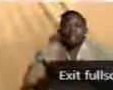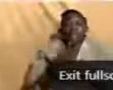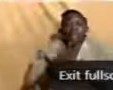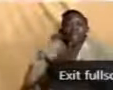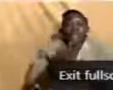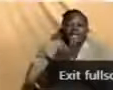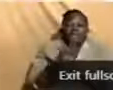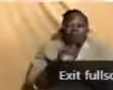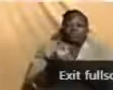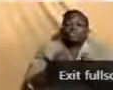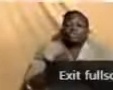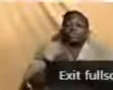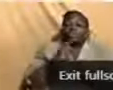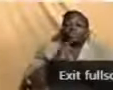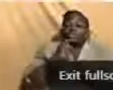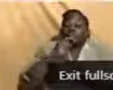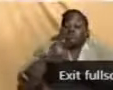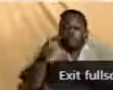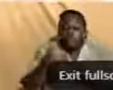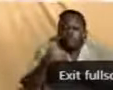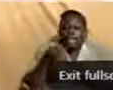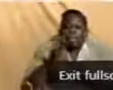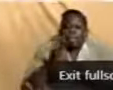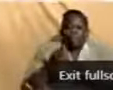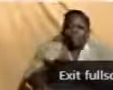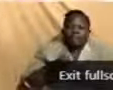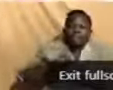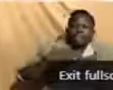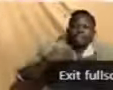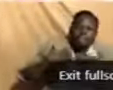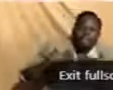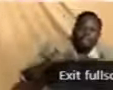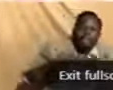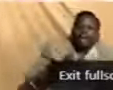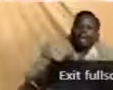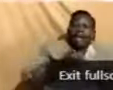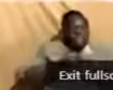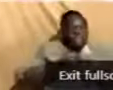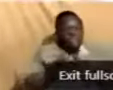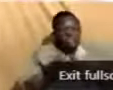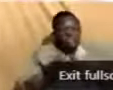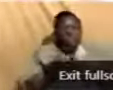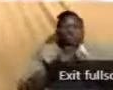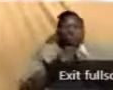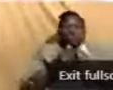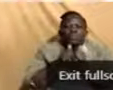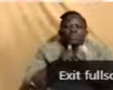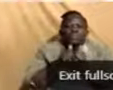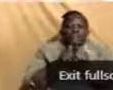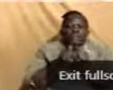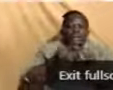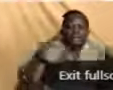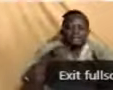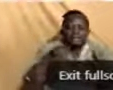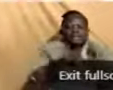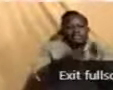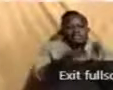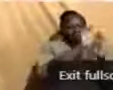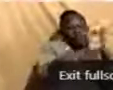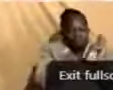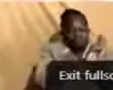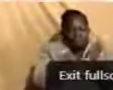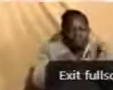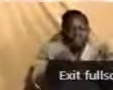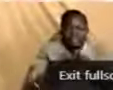can sue him for any conduct, his actions or omissions, that are contrary to the Constitution.